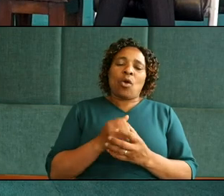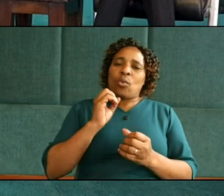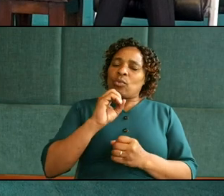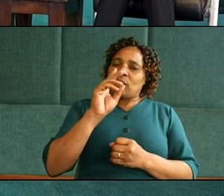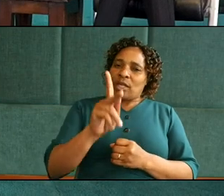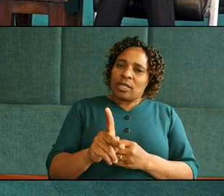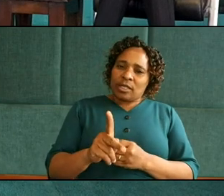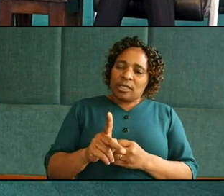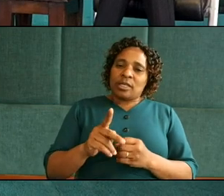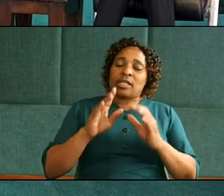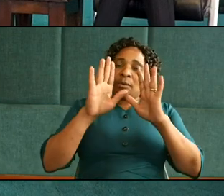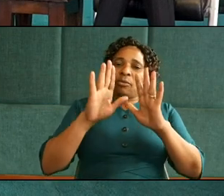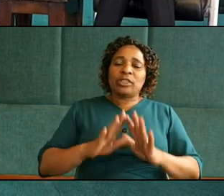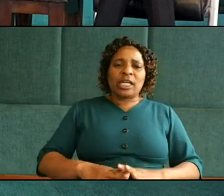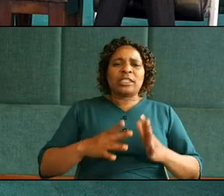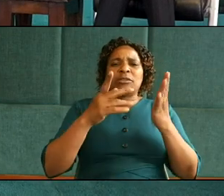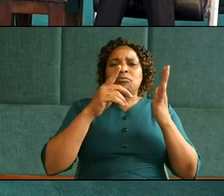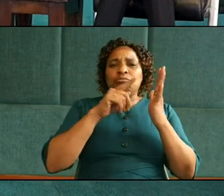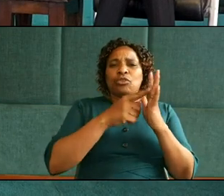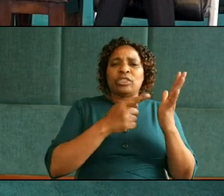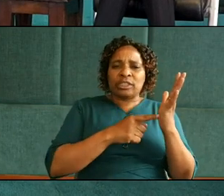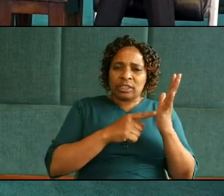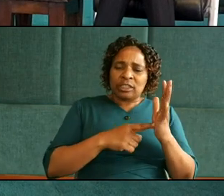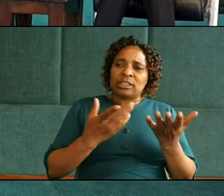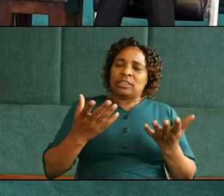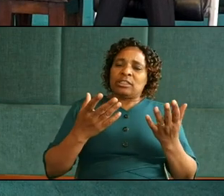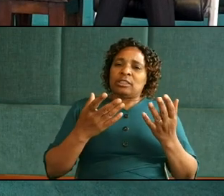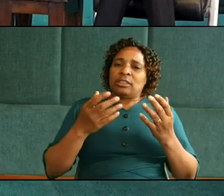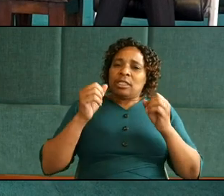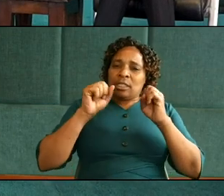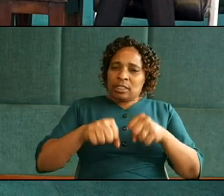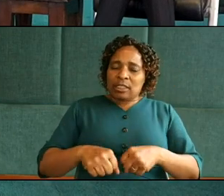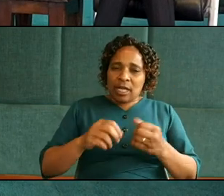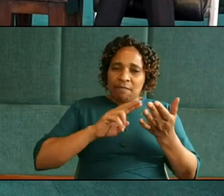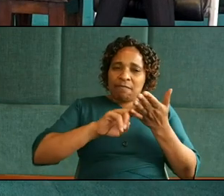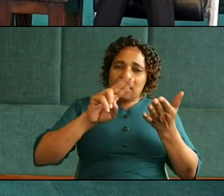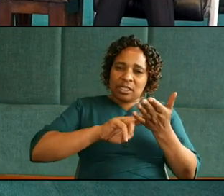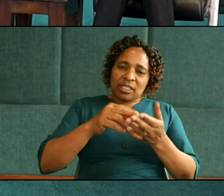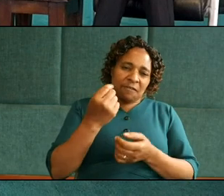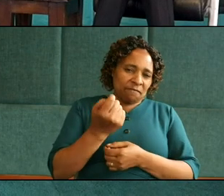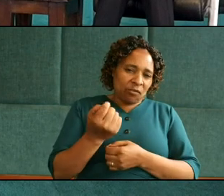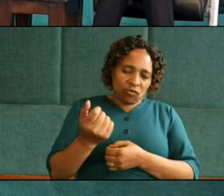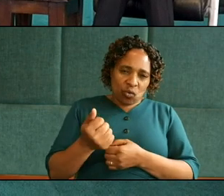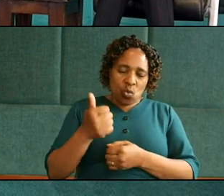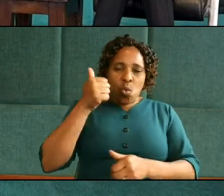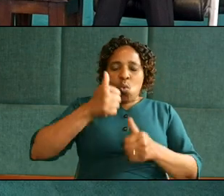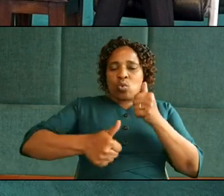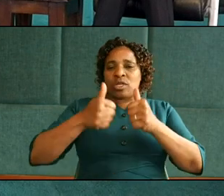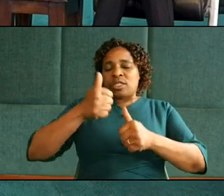Okay, the punchlines are a few verses which